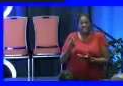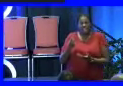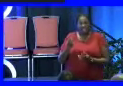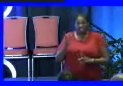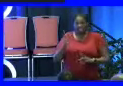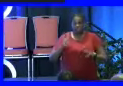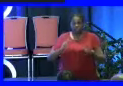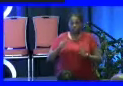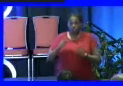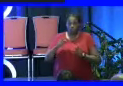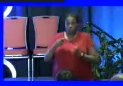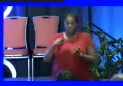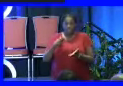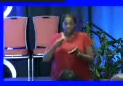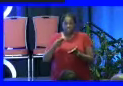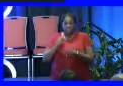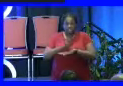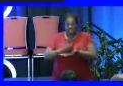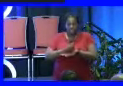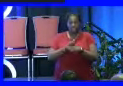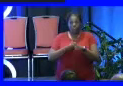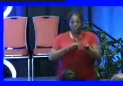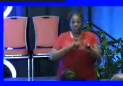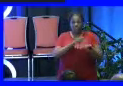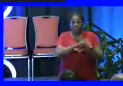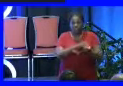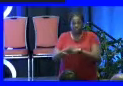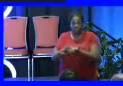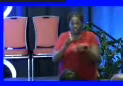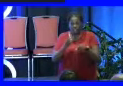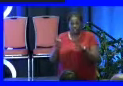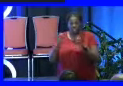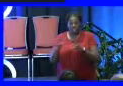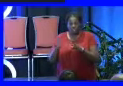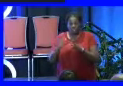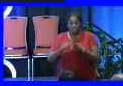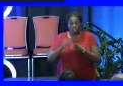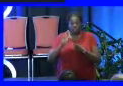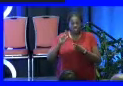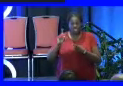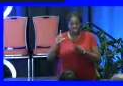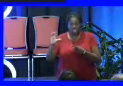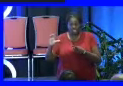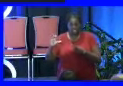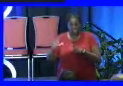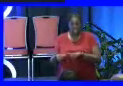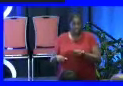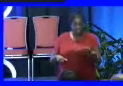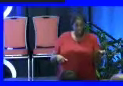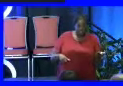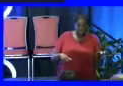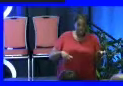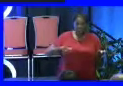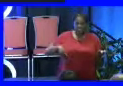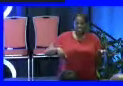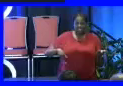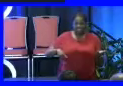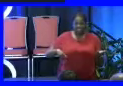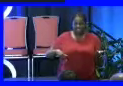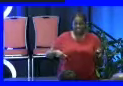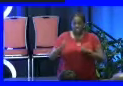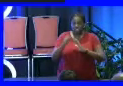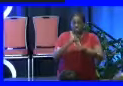nightly uploads into the RDC. The other half, however, have not. So